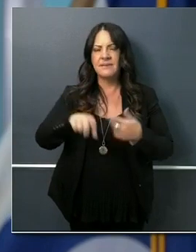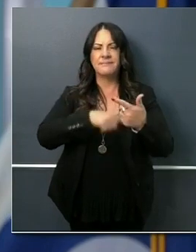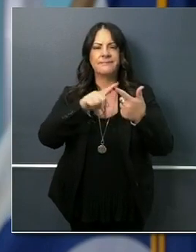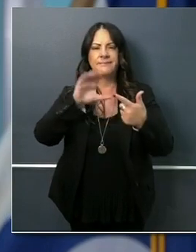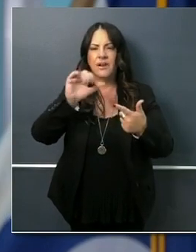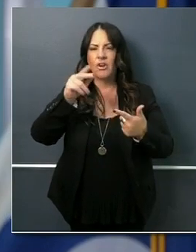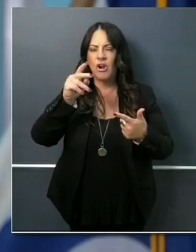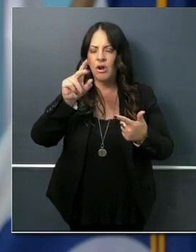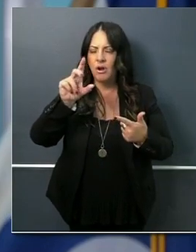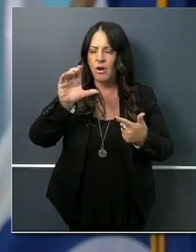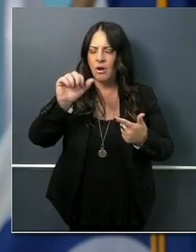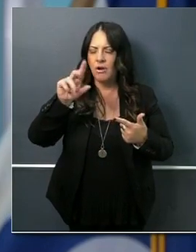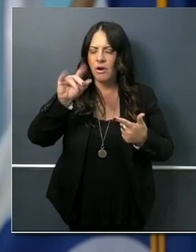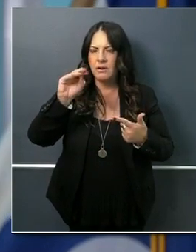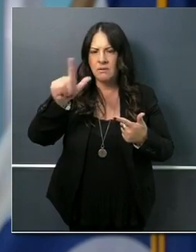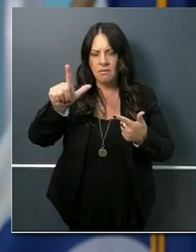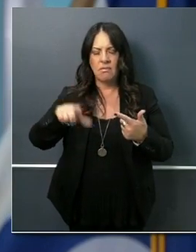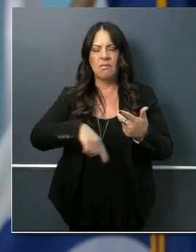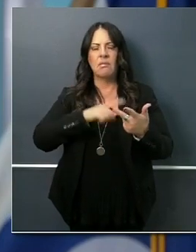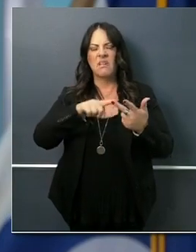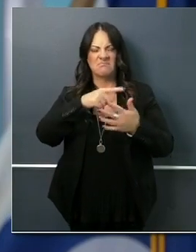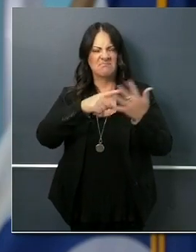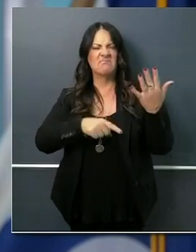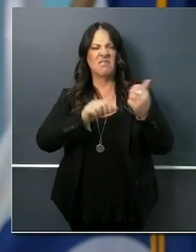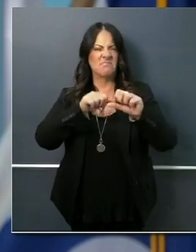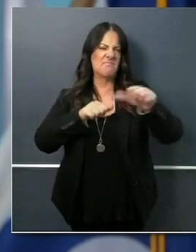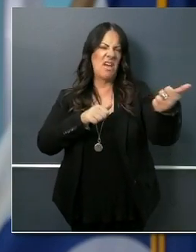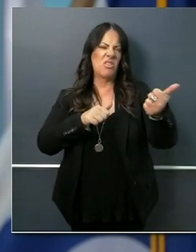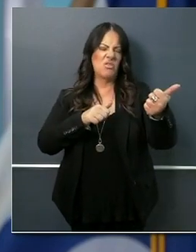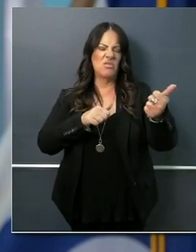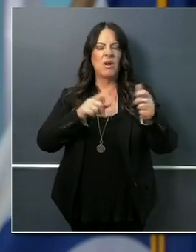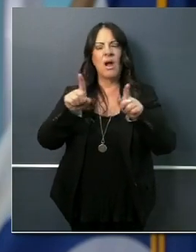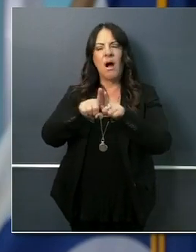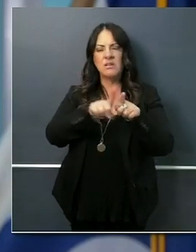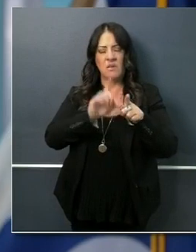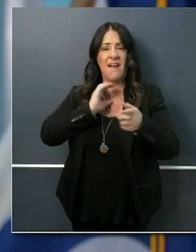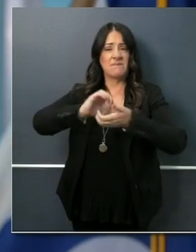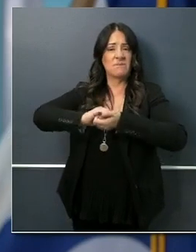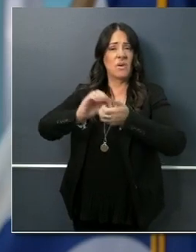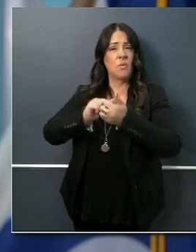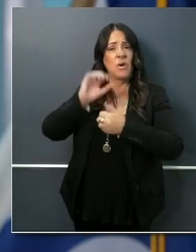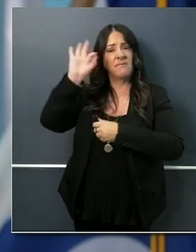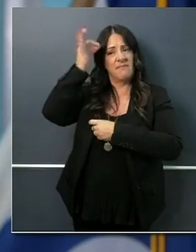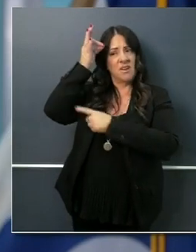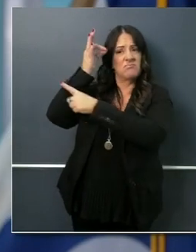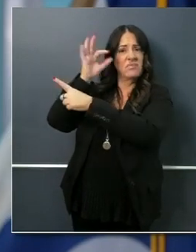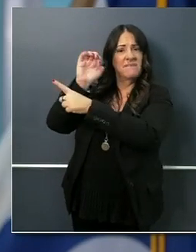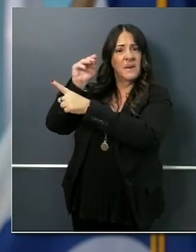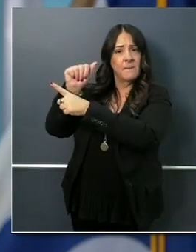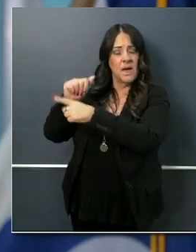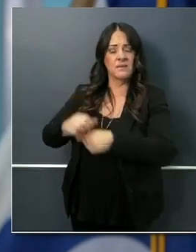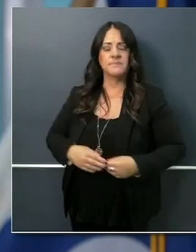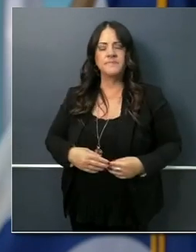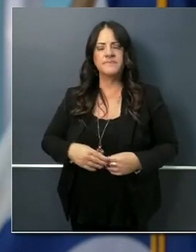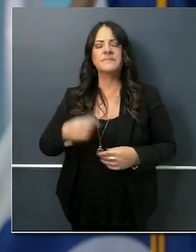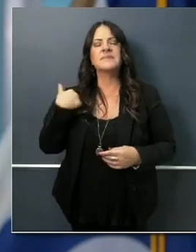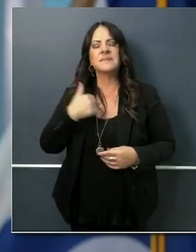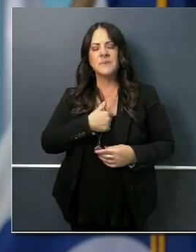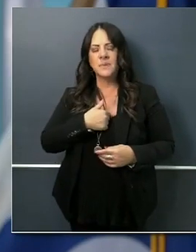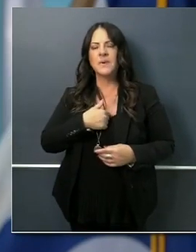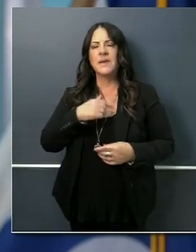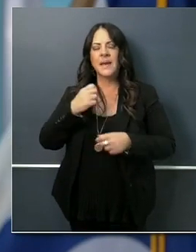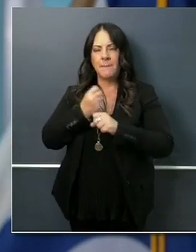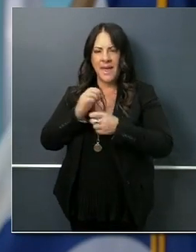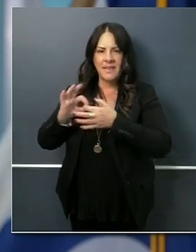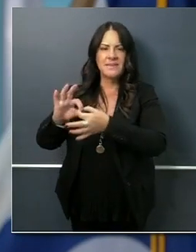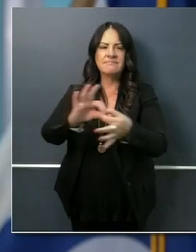of course, our partnership with FEMA. All of this was done in concert and in collaboration. In addition to that, as